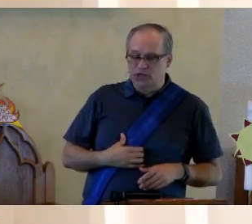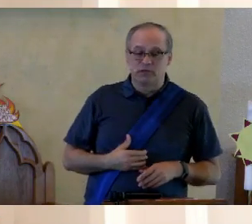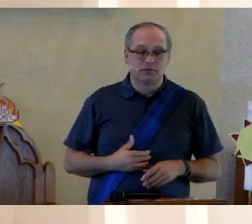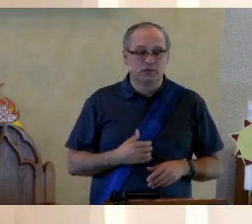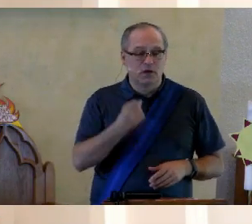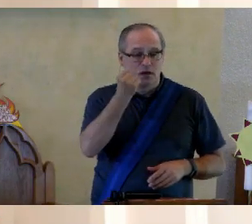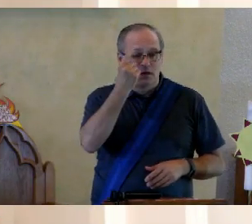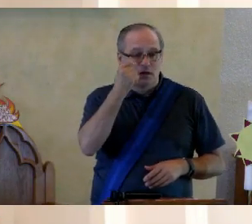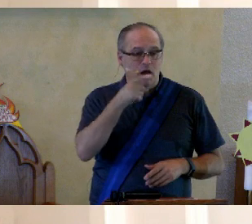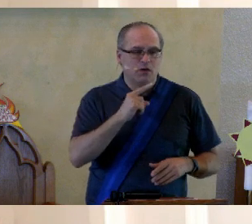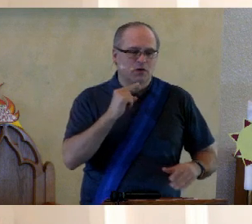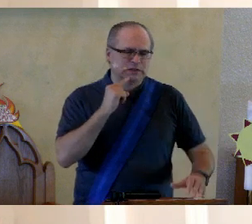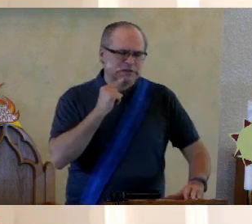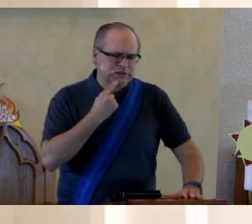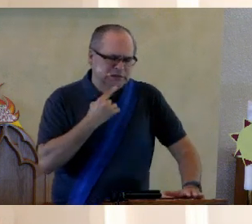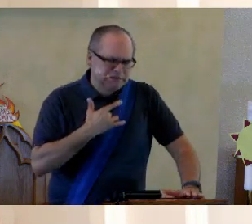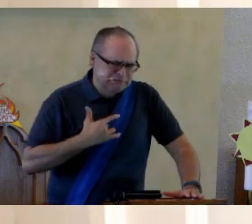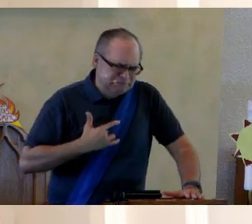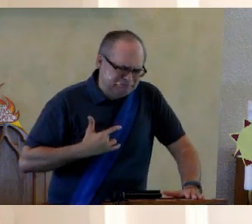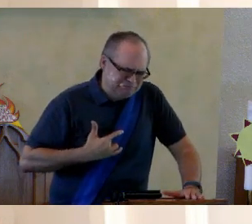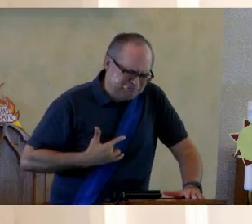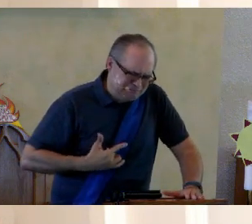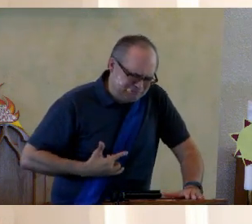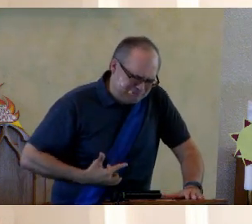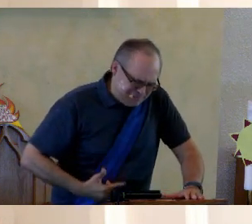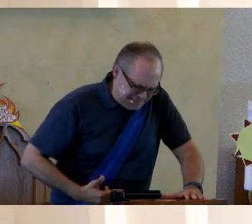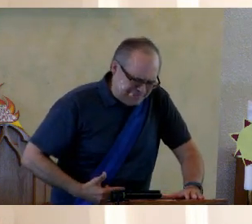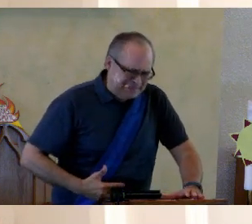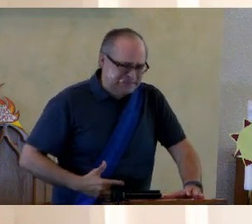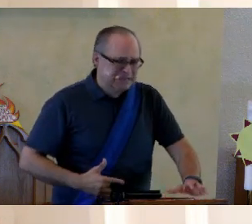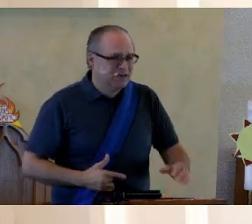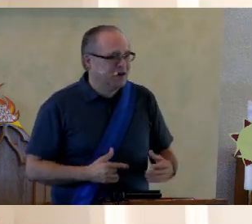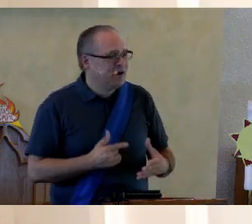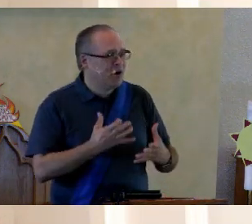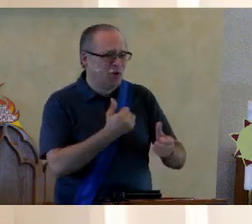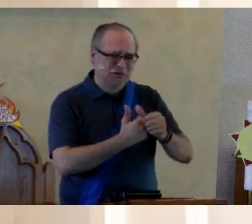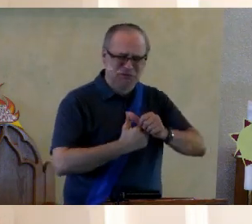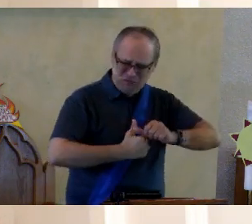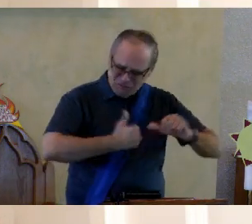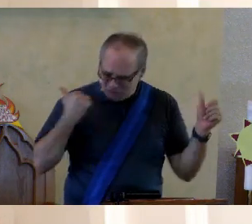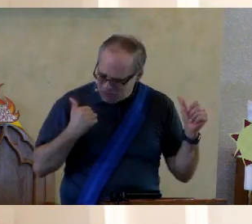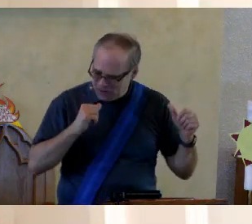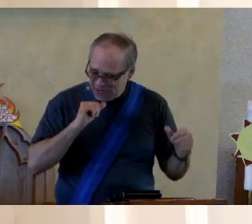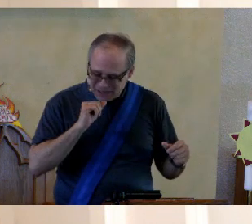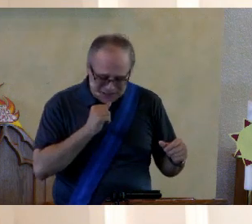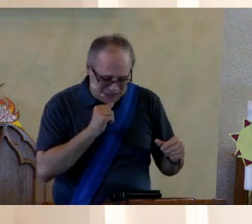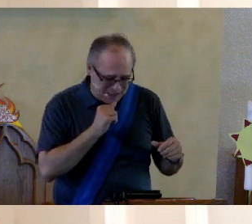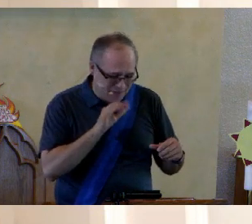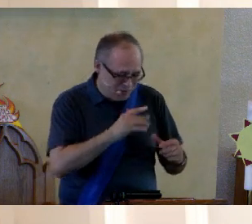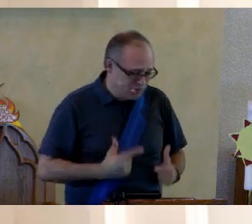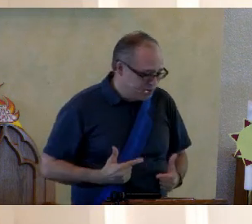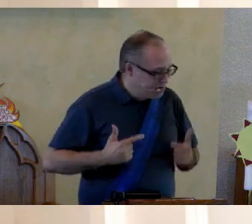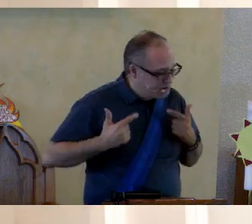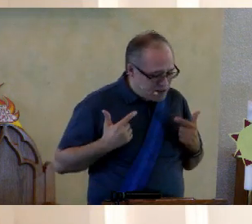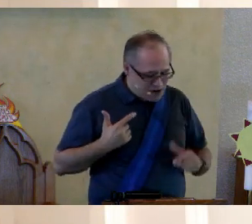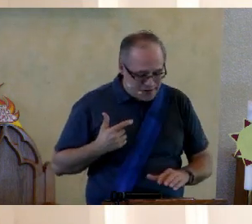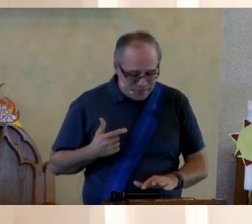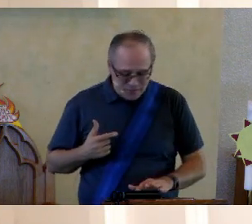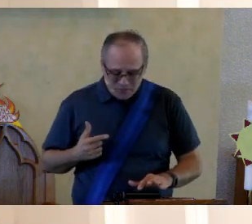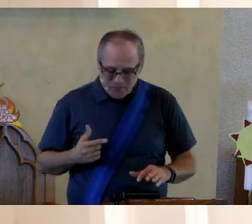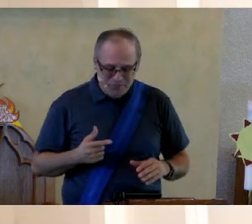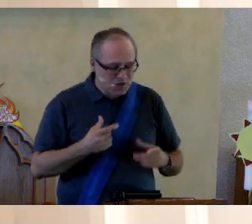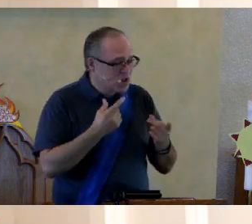depressed, they can sometimes conflate the intense desire to end the suffering in their life with the intense desire